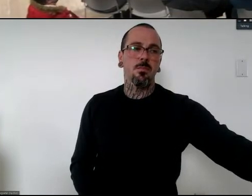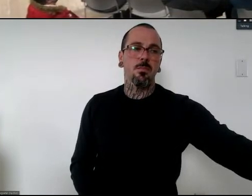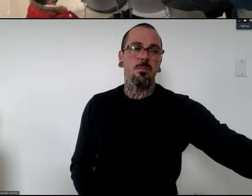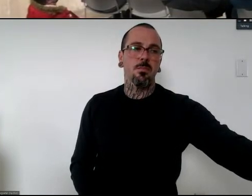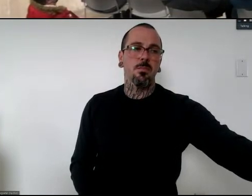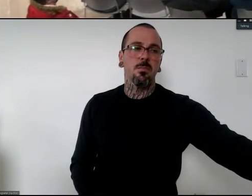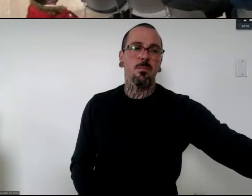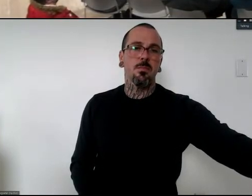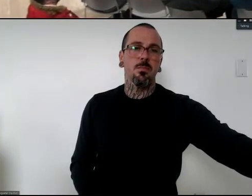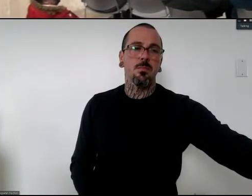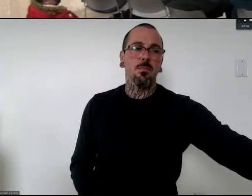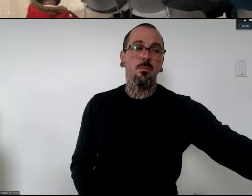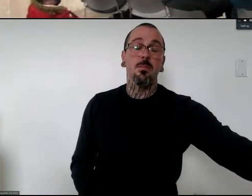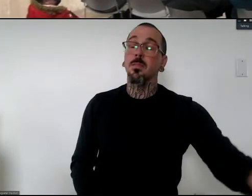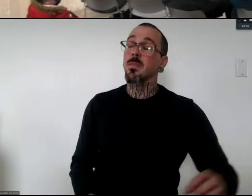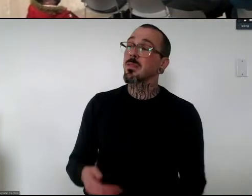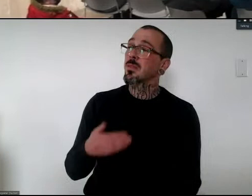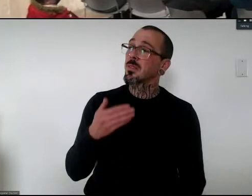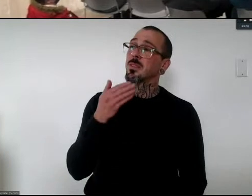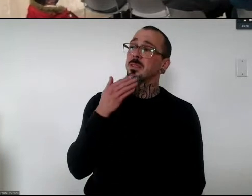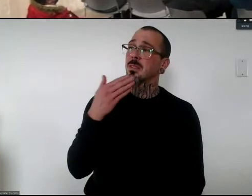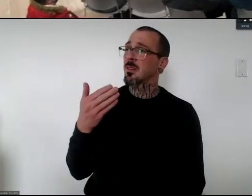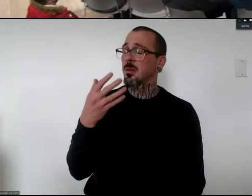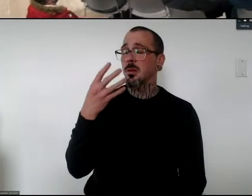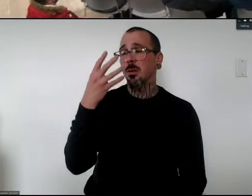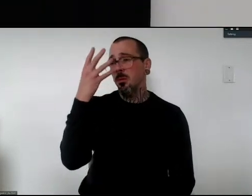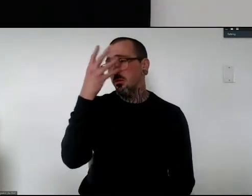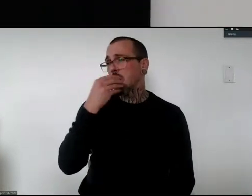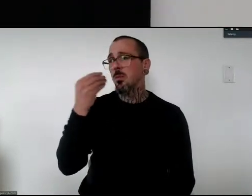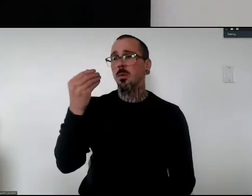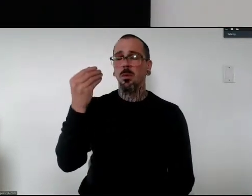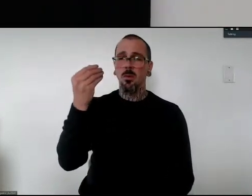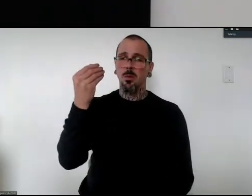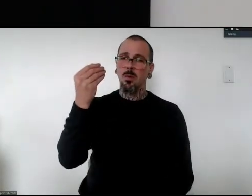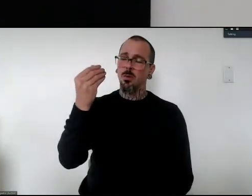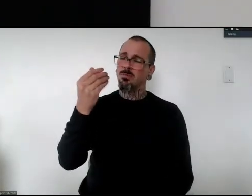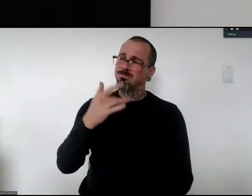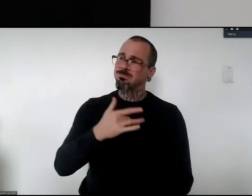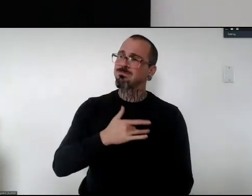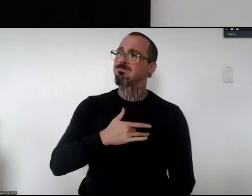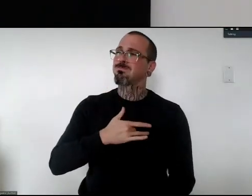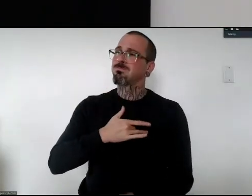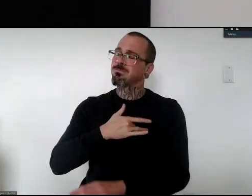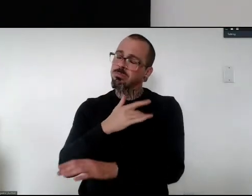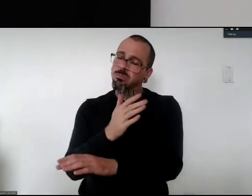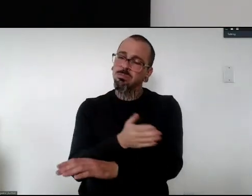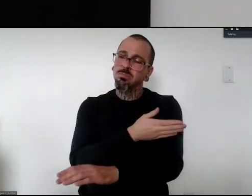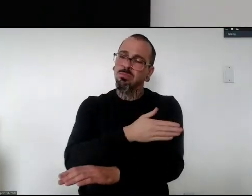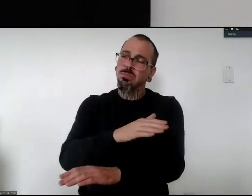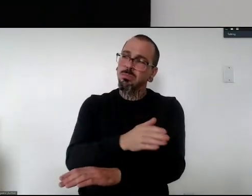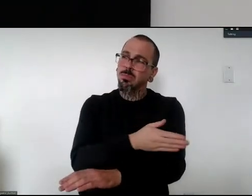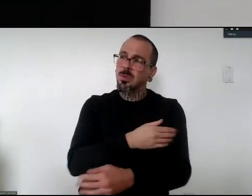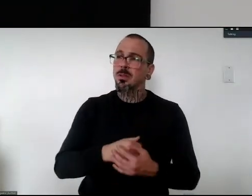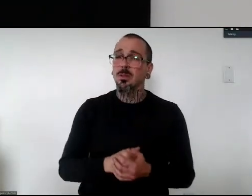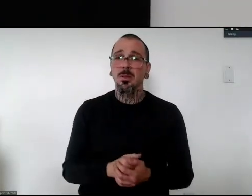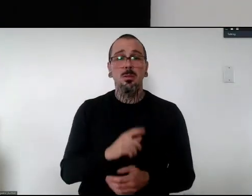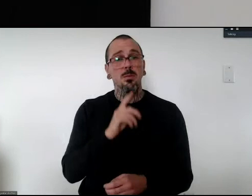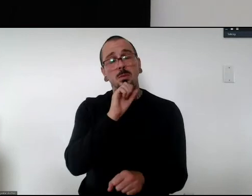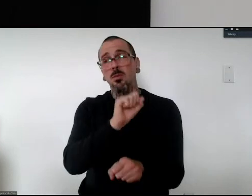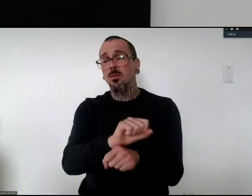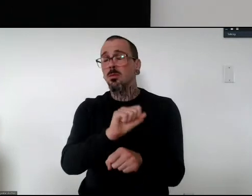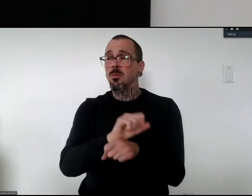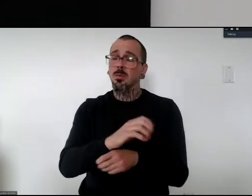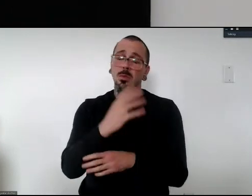Thank you, Ms. Edmonds, for that beautiful and compelling performance. What a beautiful tribute and compelling call to